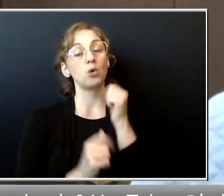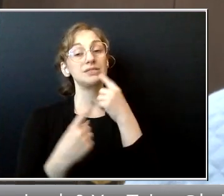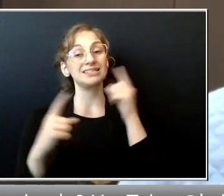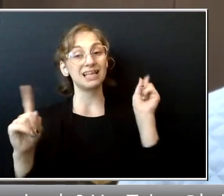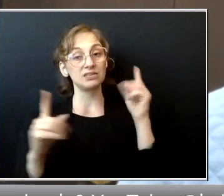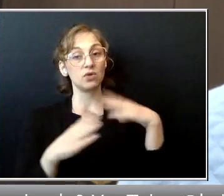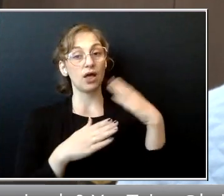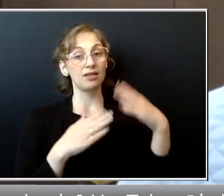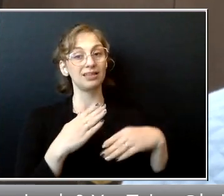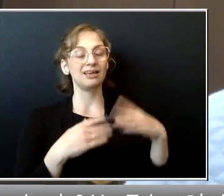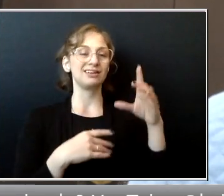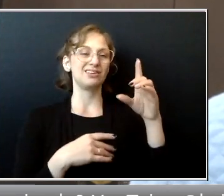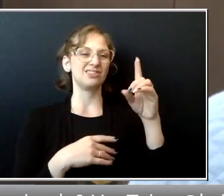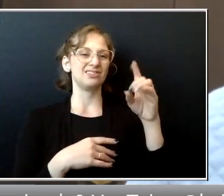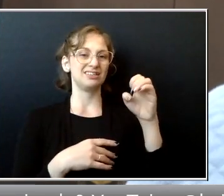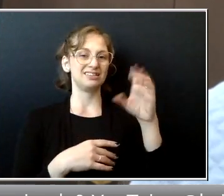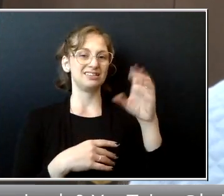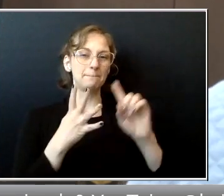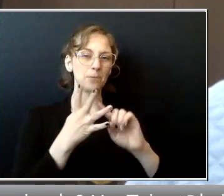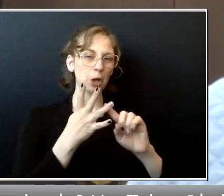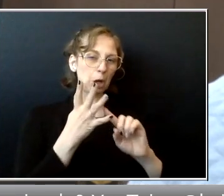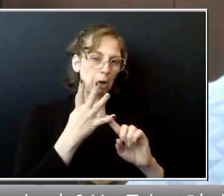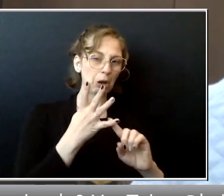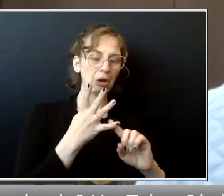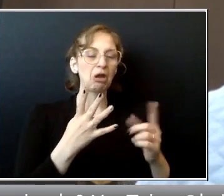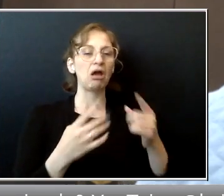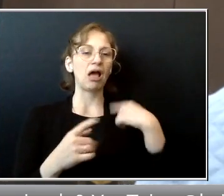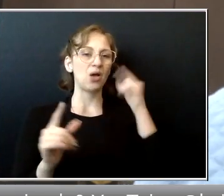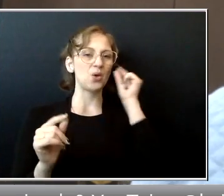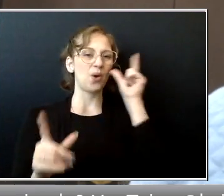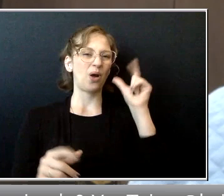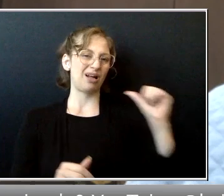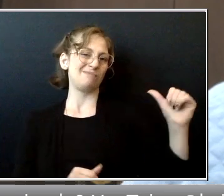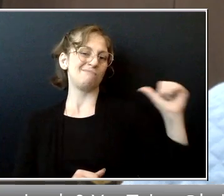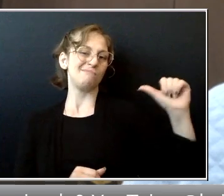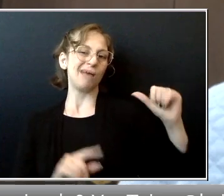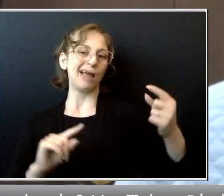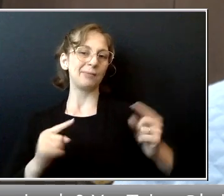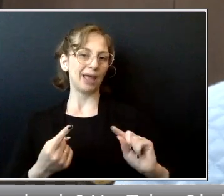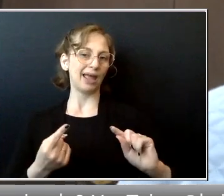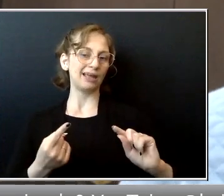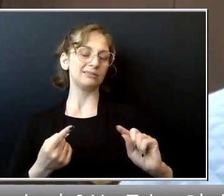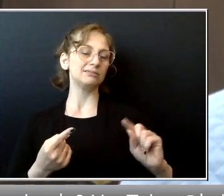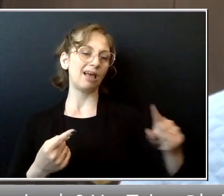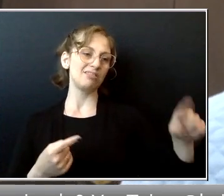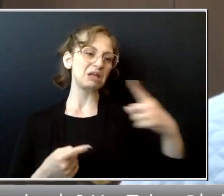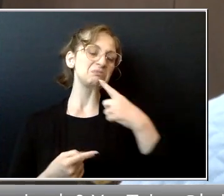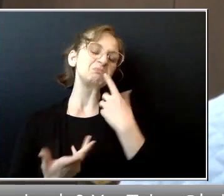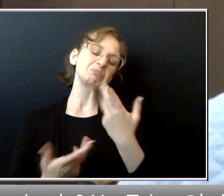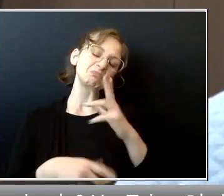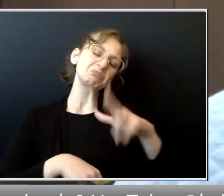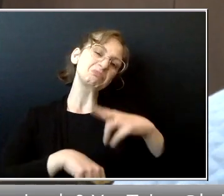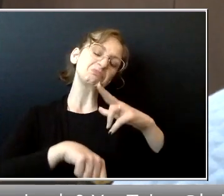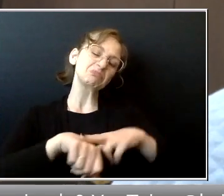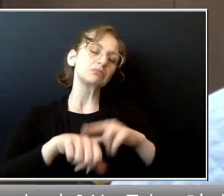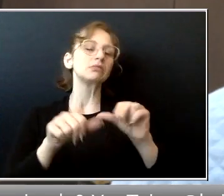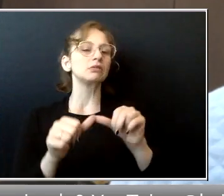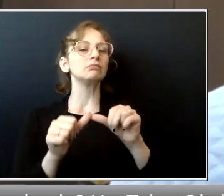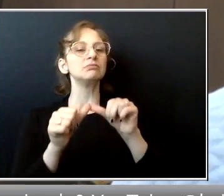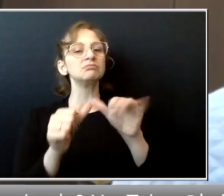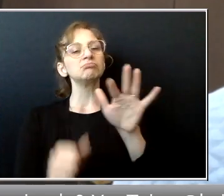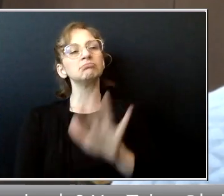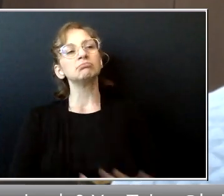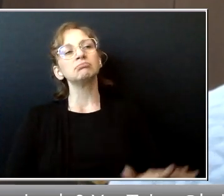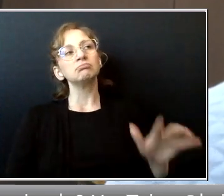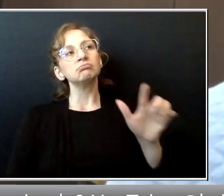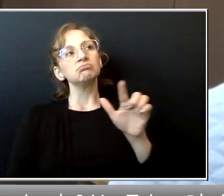one I woke up with some back pain that they indicated was pretty normal. That lasted about 24 hours, but